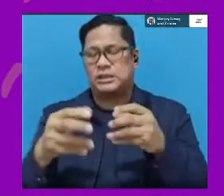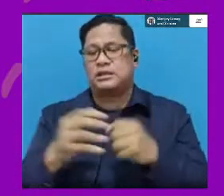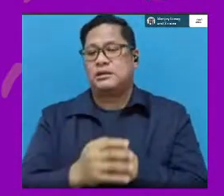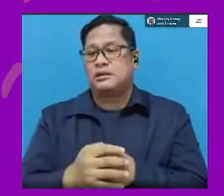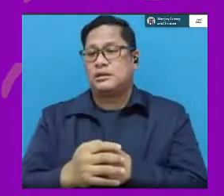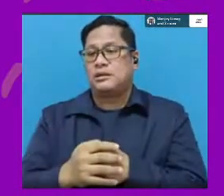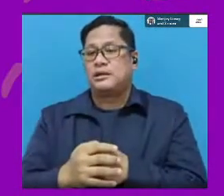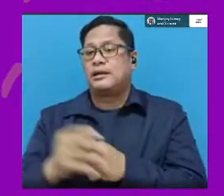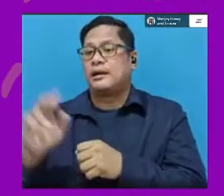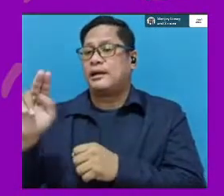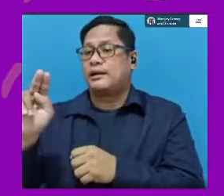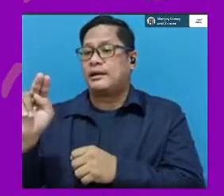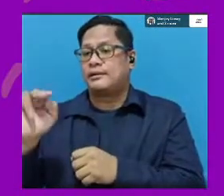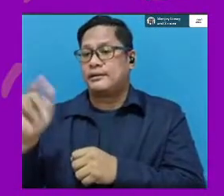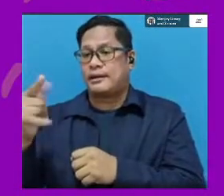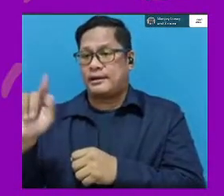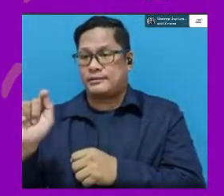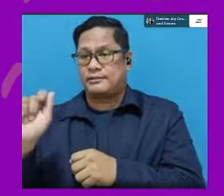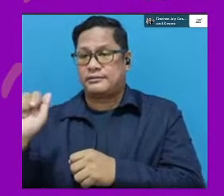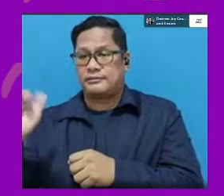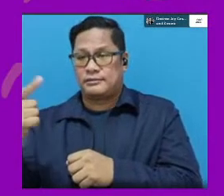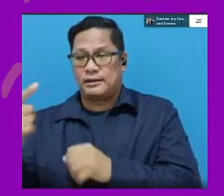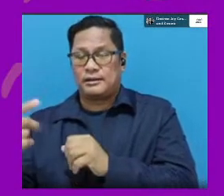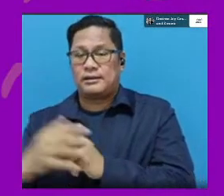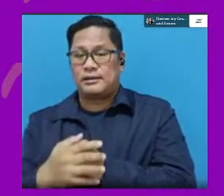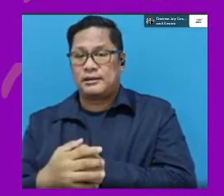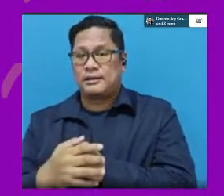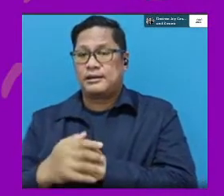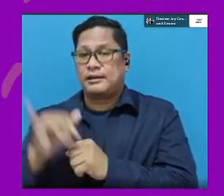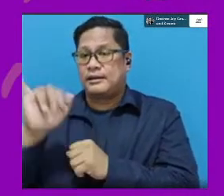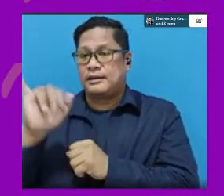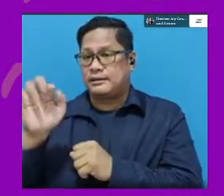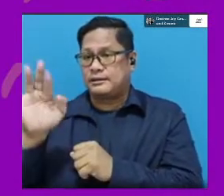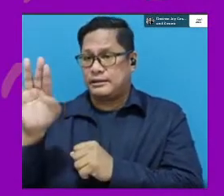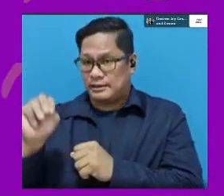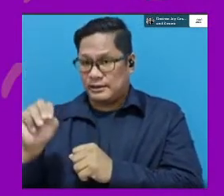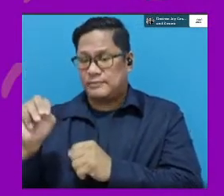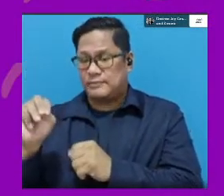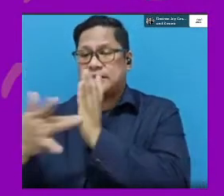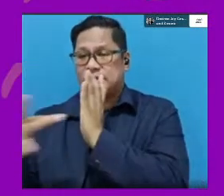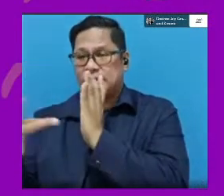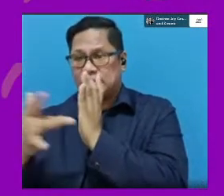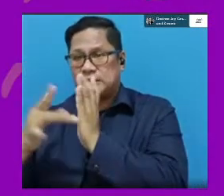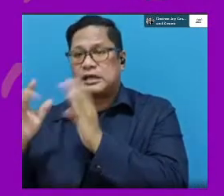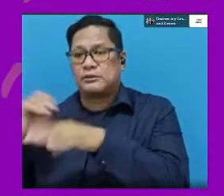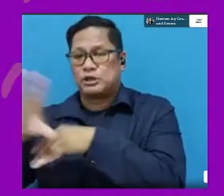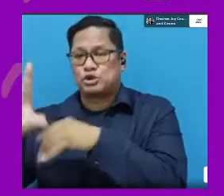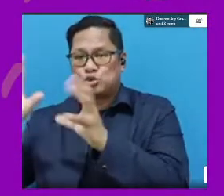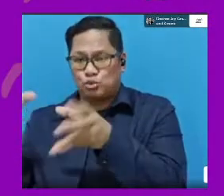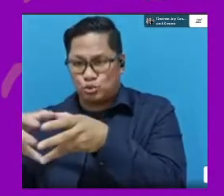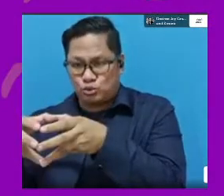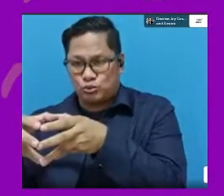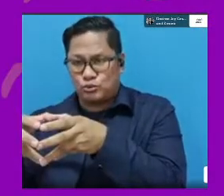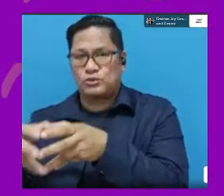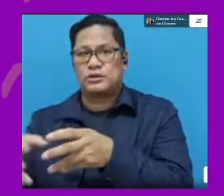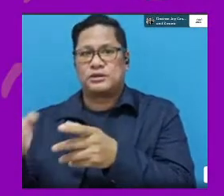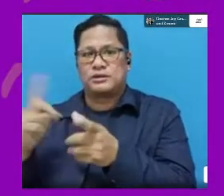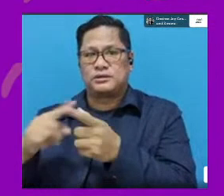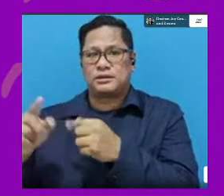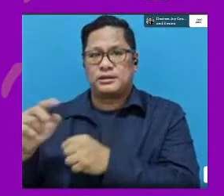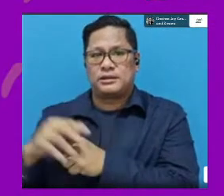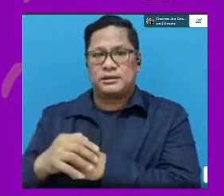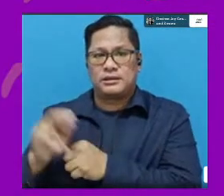NITAG or the Interim National Immunization Technical Advisory Group, and the NAFIC or